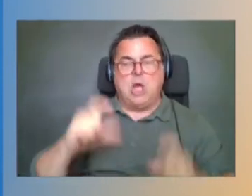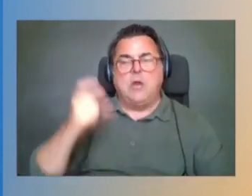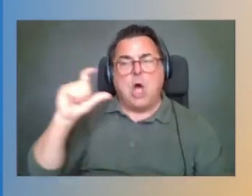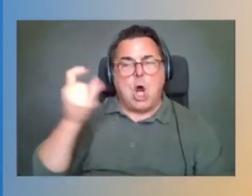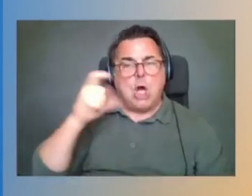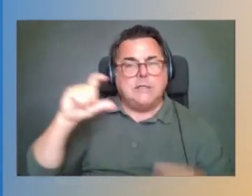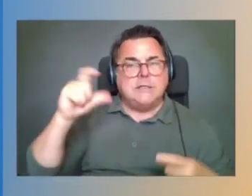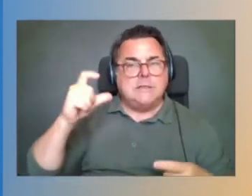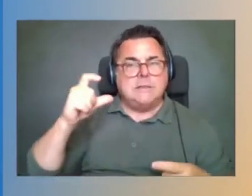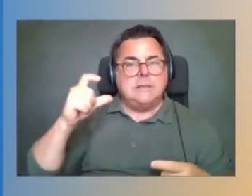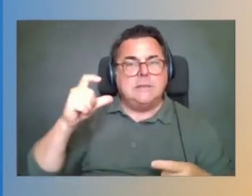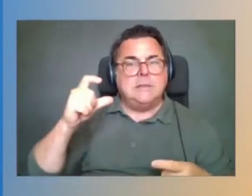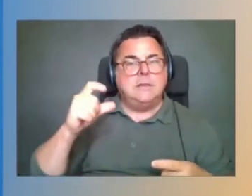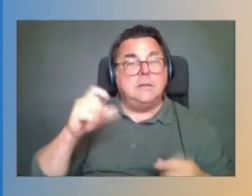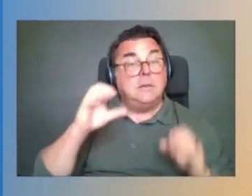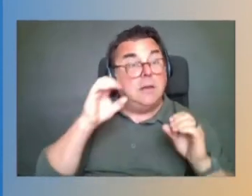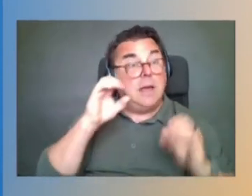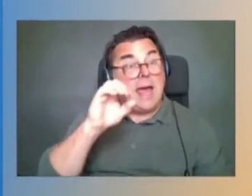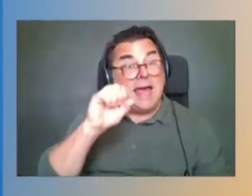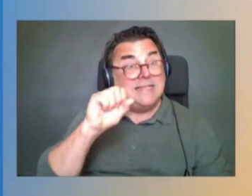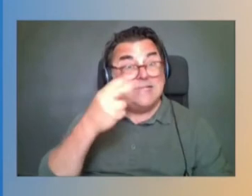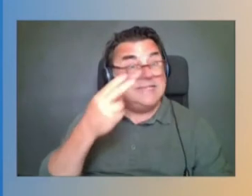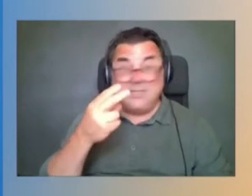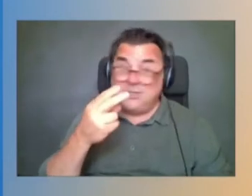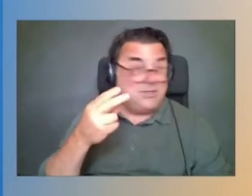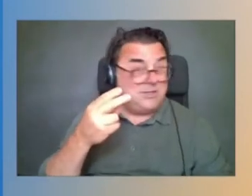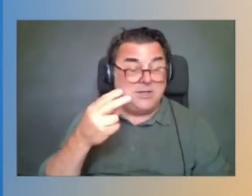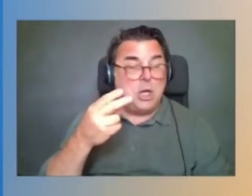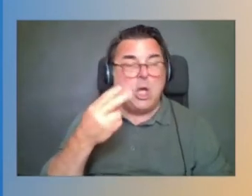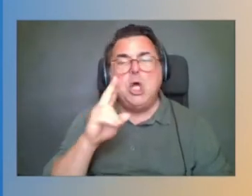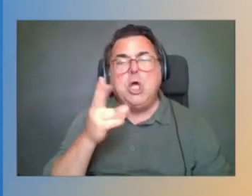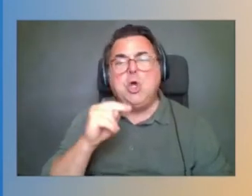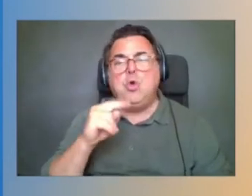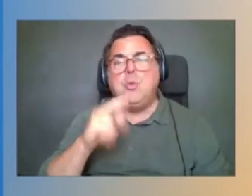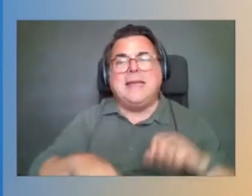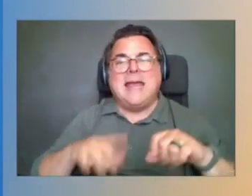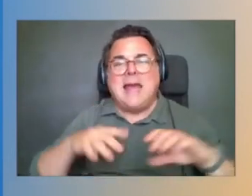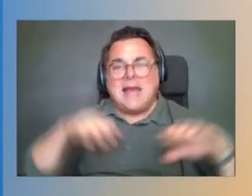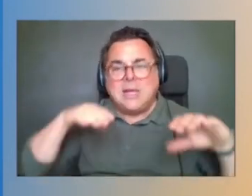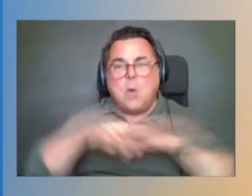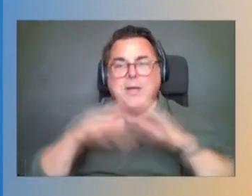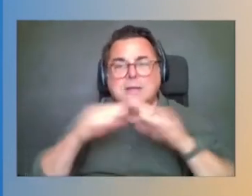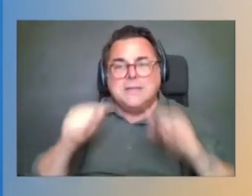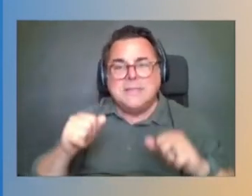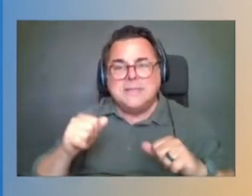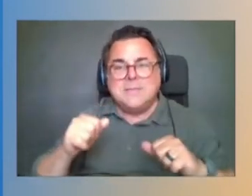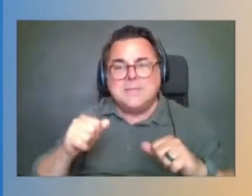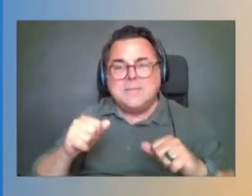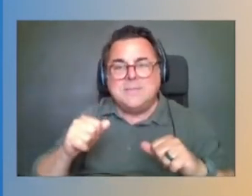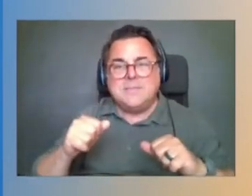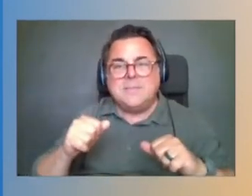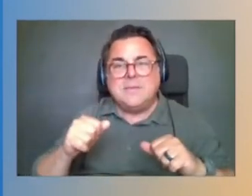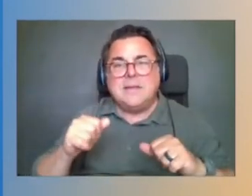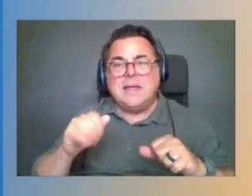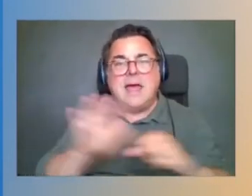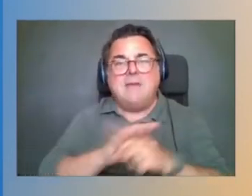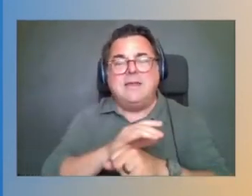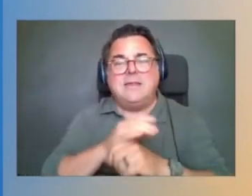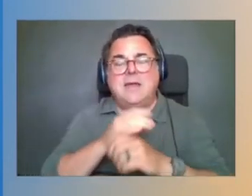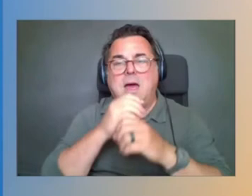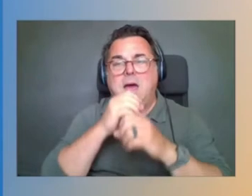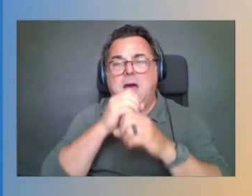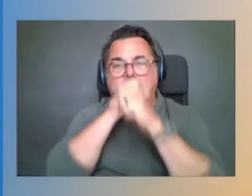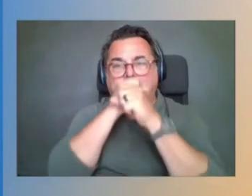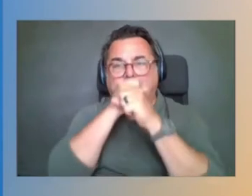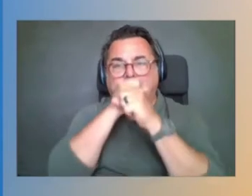There's no SSH. There's no ability for a human to log into the system. It is purely hermetic. You can only access